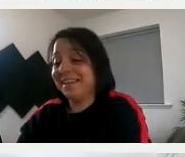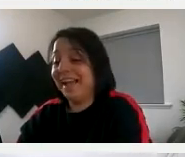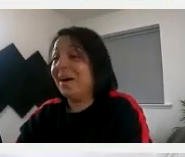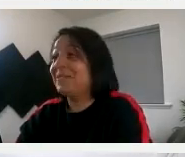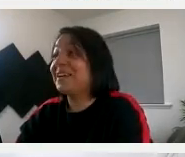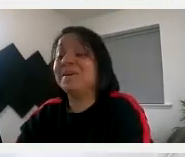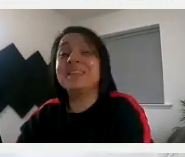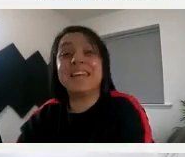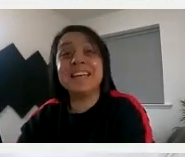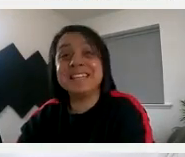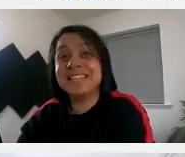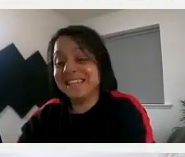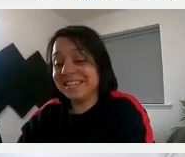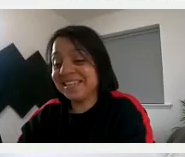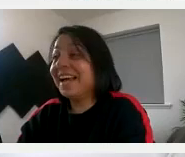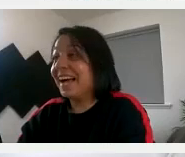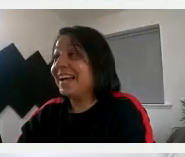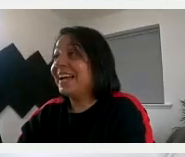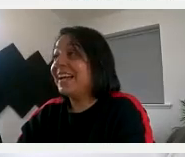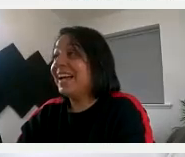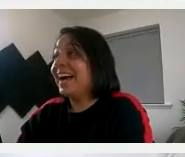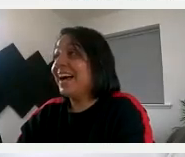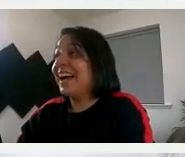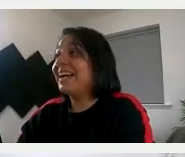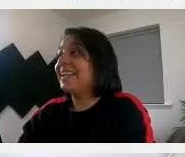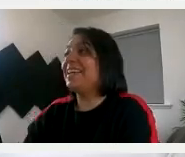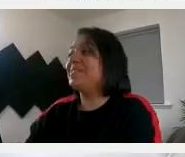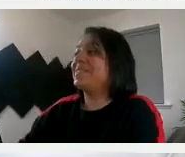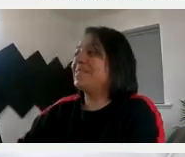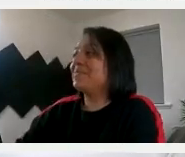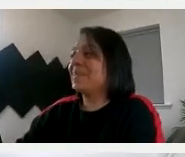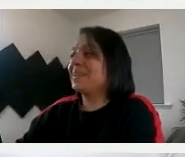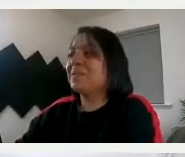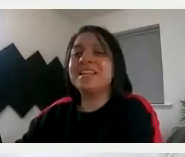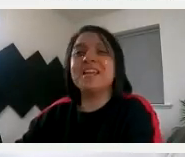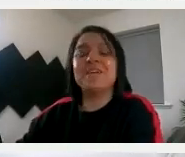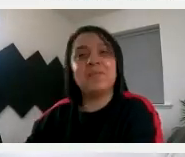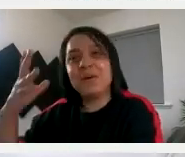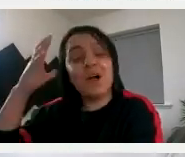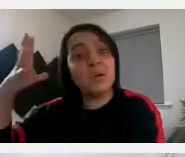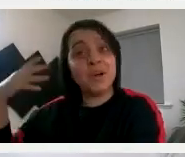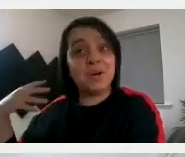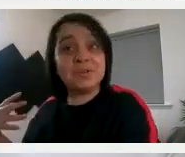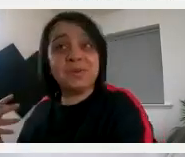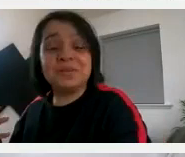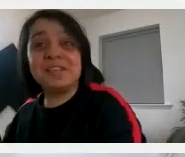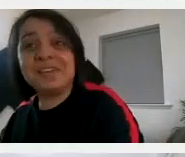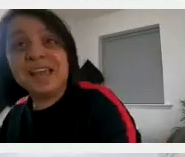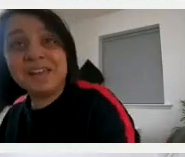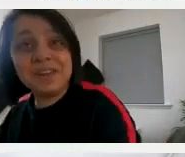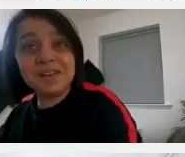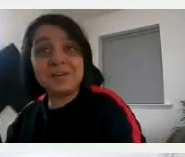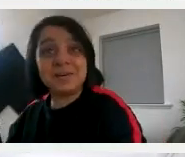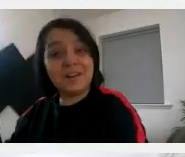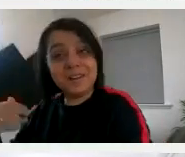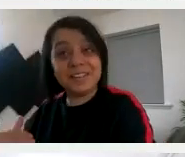I was thinking one of the kings. Kate Middleton. That is awesome. I was thinking, I went old school. I was thinking of King